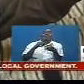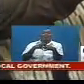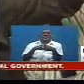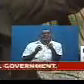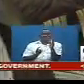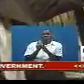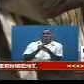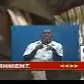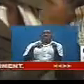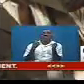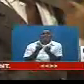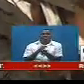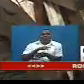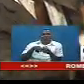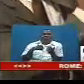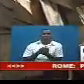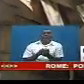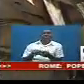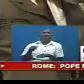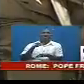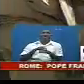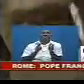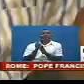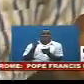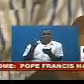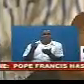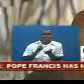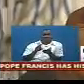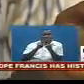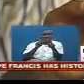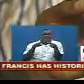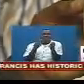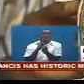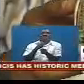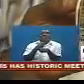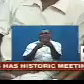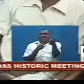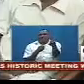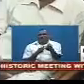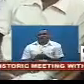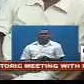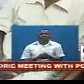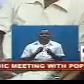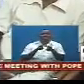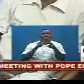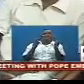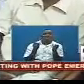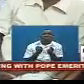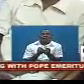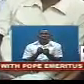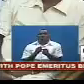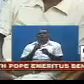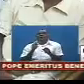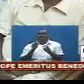was developed by a team at the All Nation University College Space Science and Satellite Research Center. The workshop